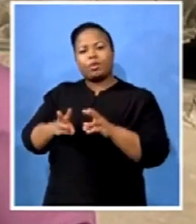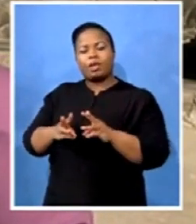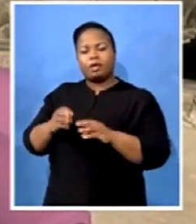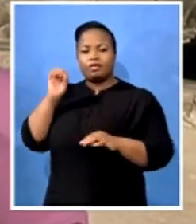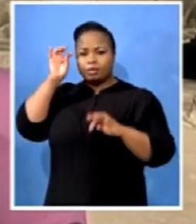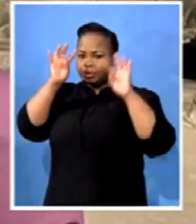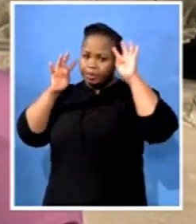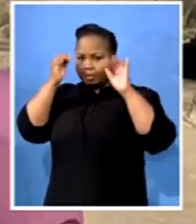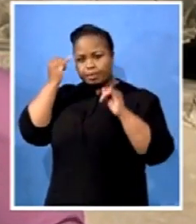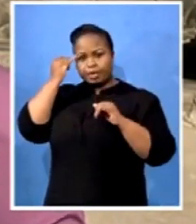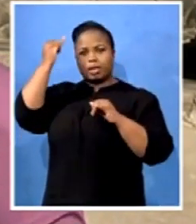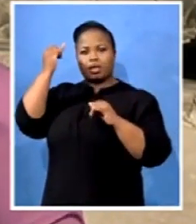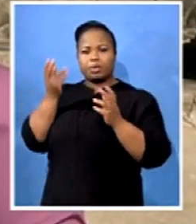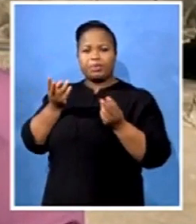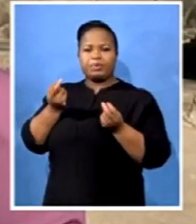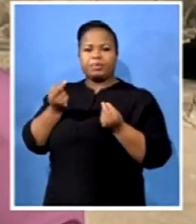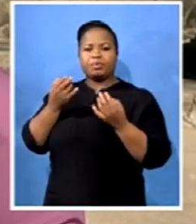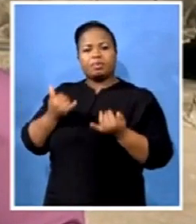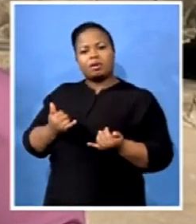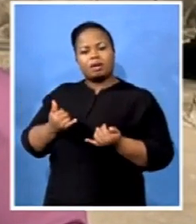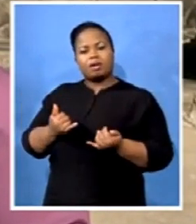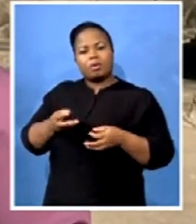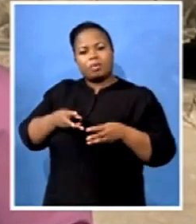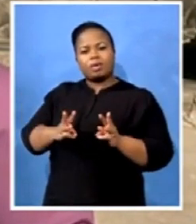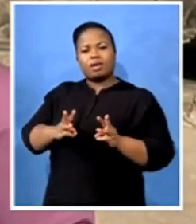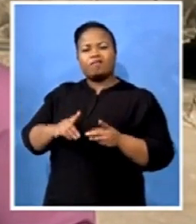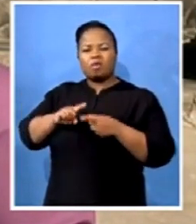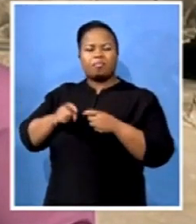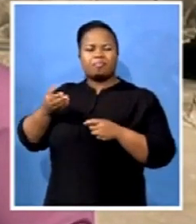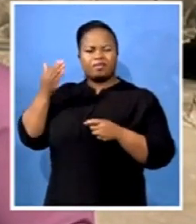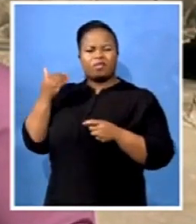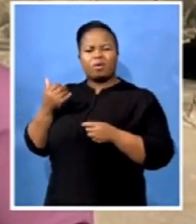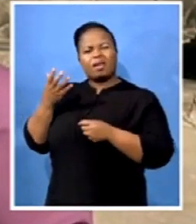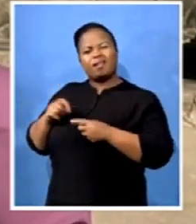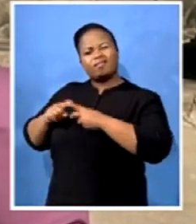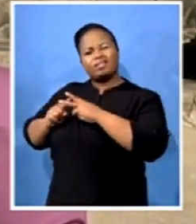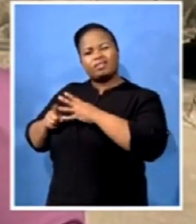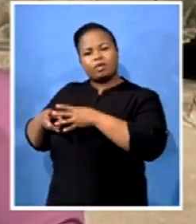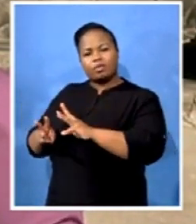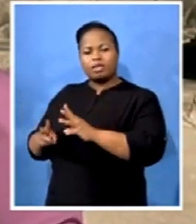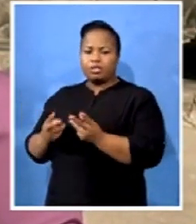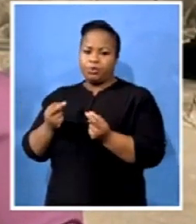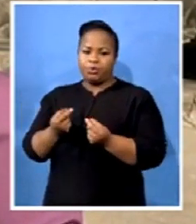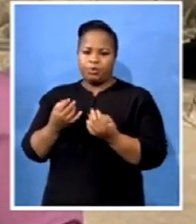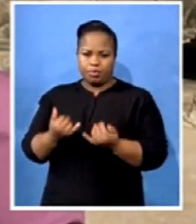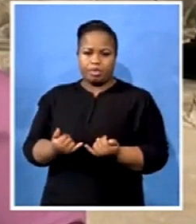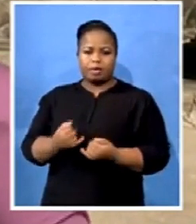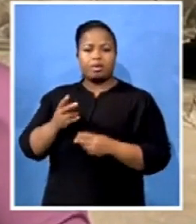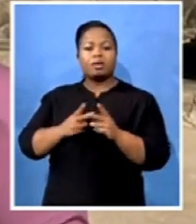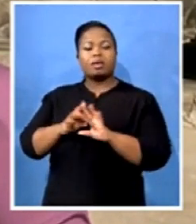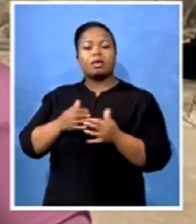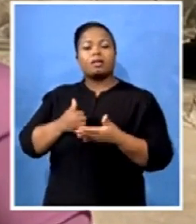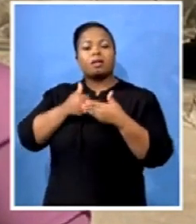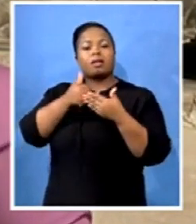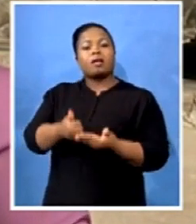contribution to what is already existing. It also responds to COVID-19 because instead of our people moving from